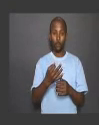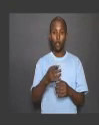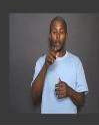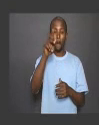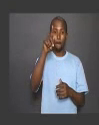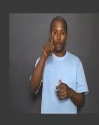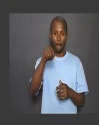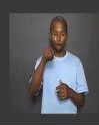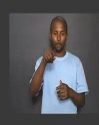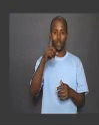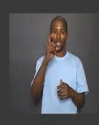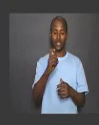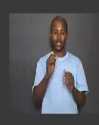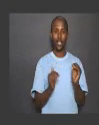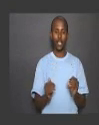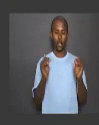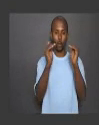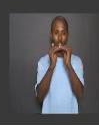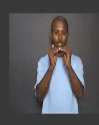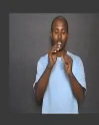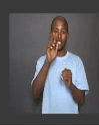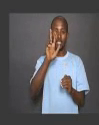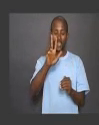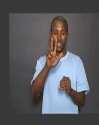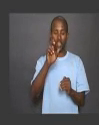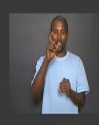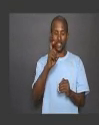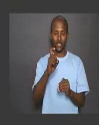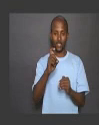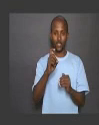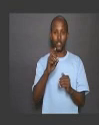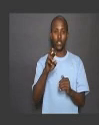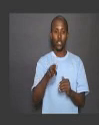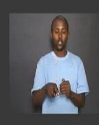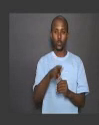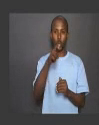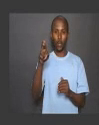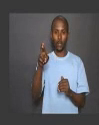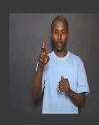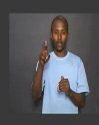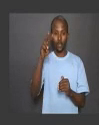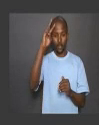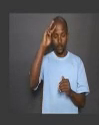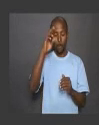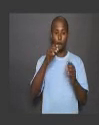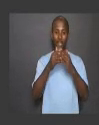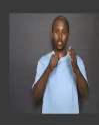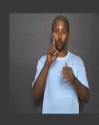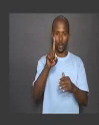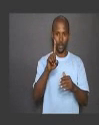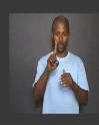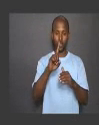of x equals 3x squared minus 1,